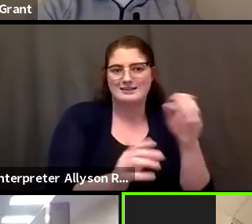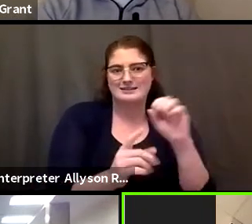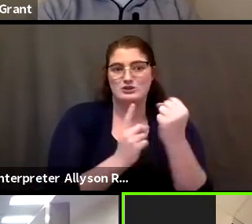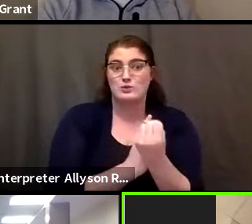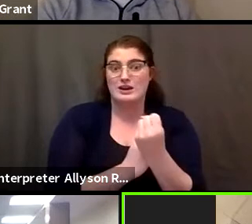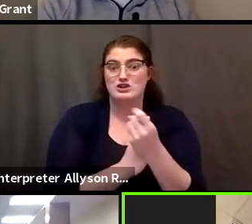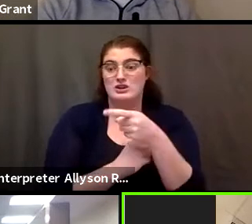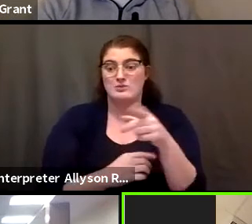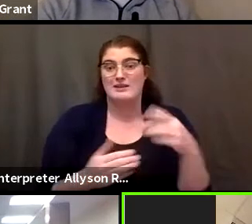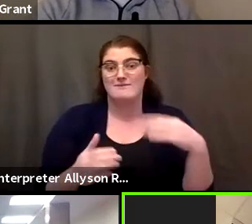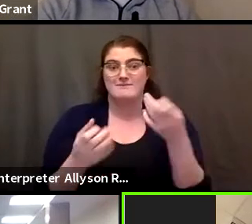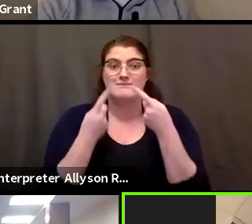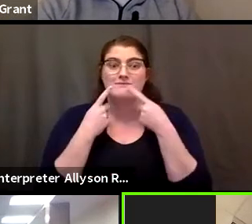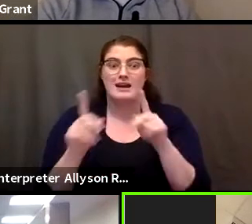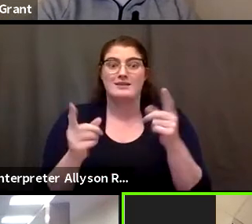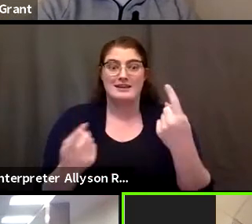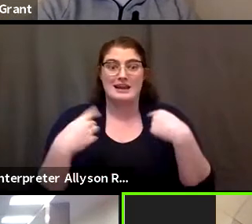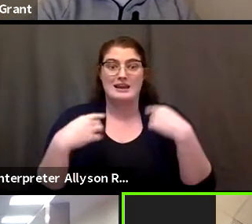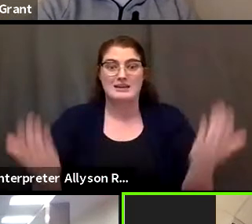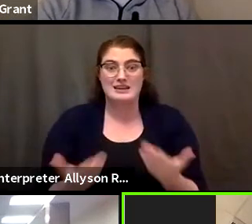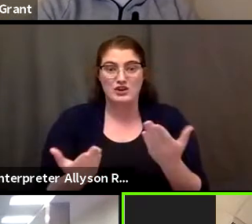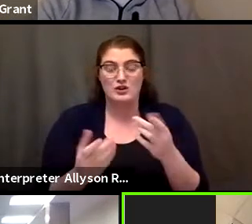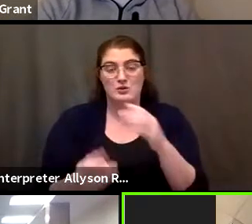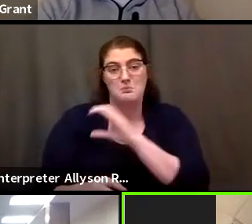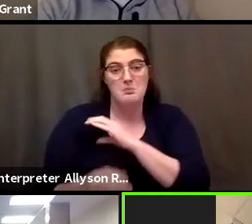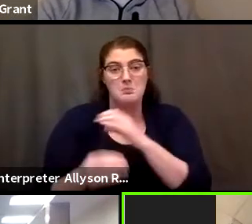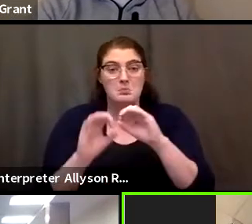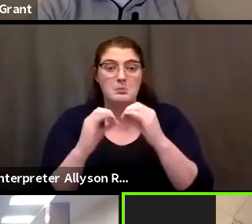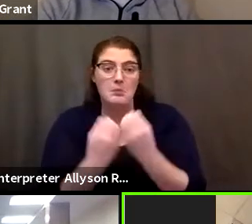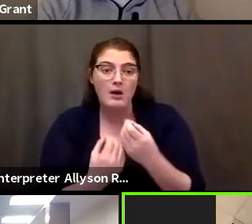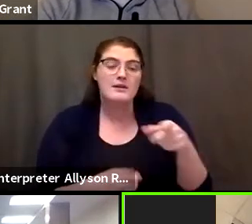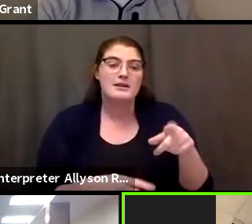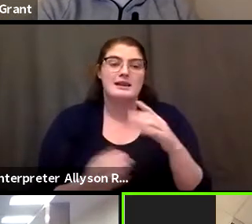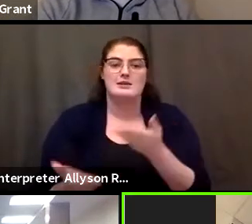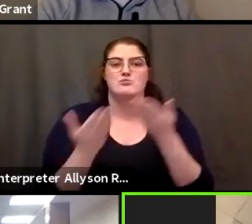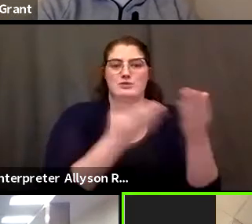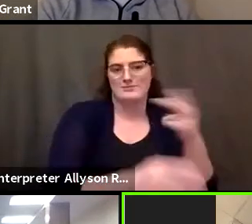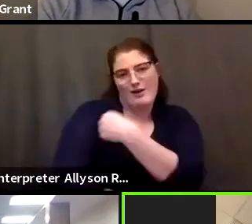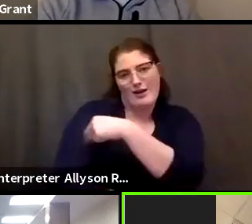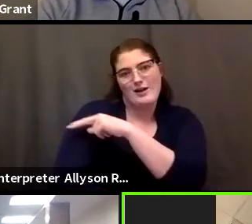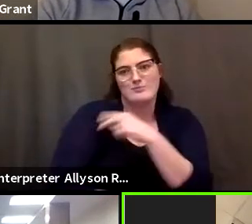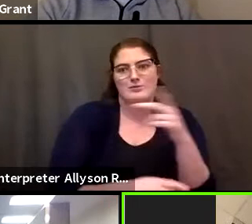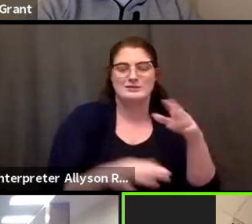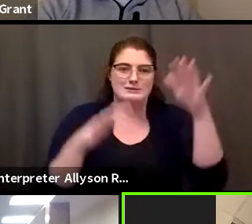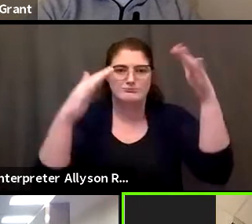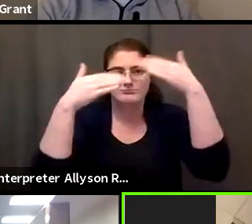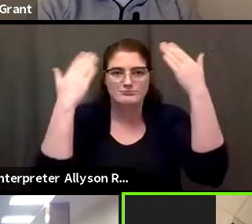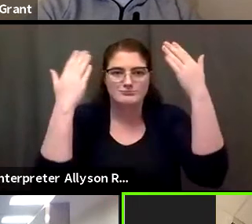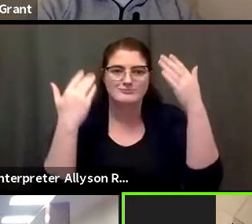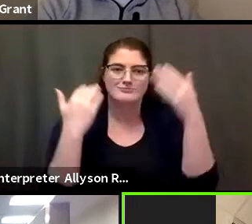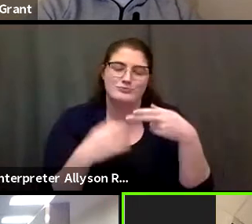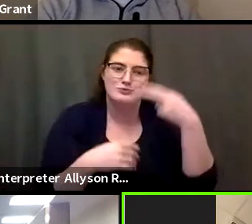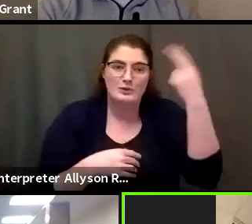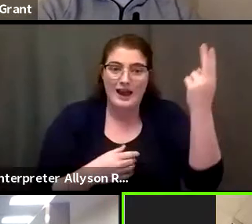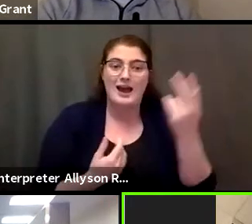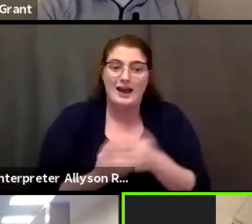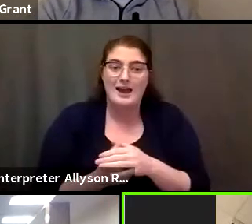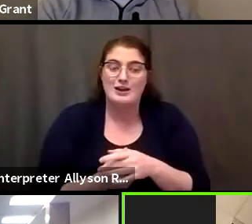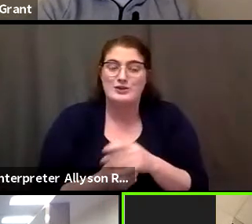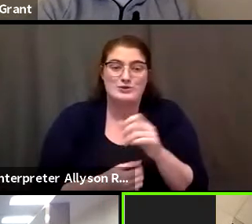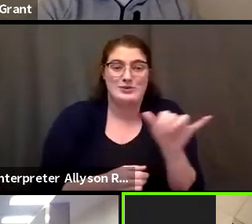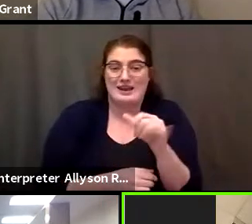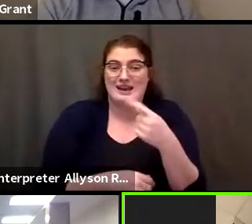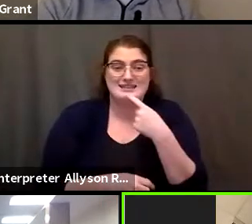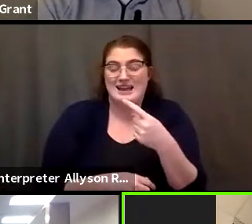the hospital because he was hallucinating and speaking out of his head. So that is, like I said, it's